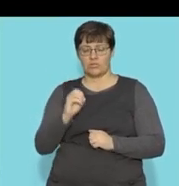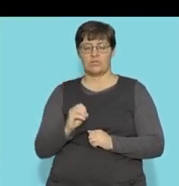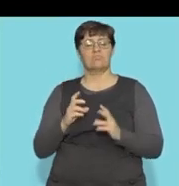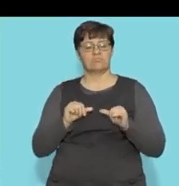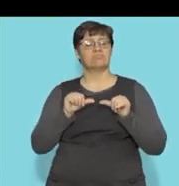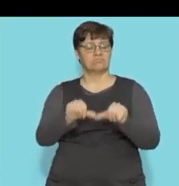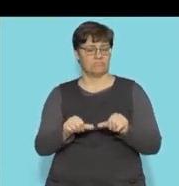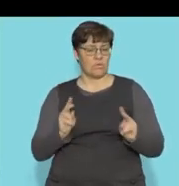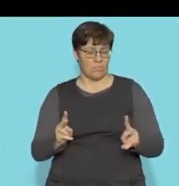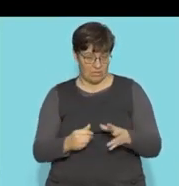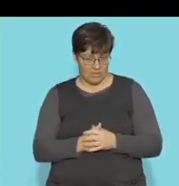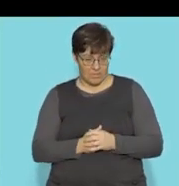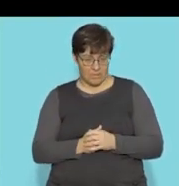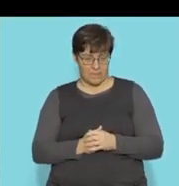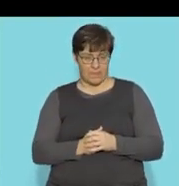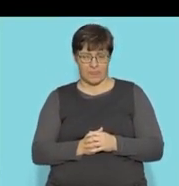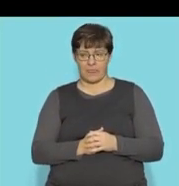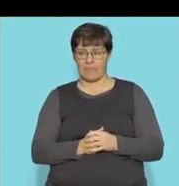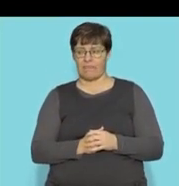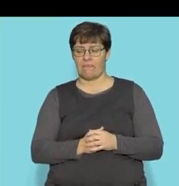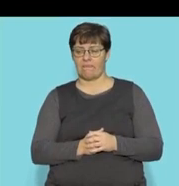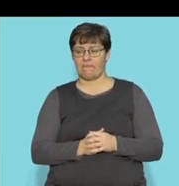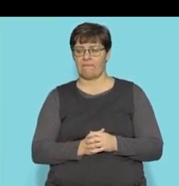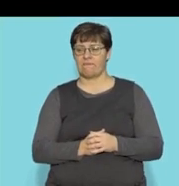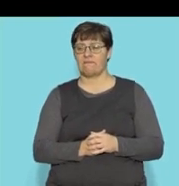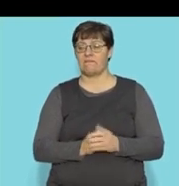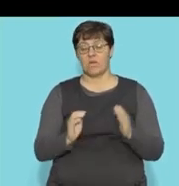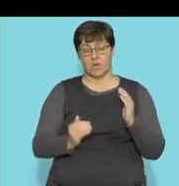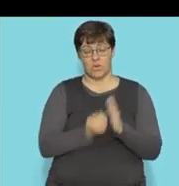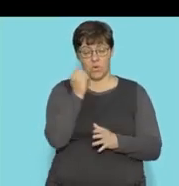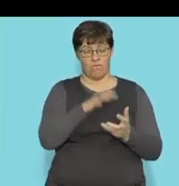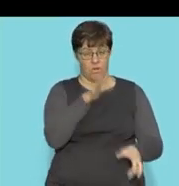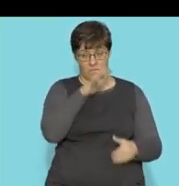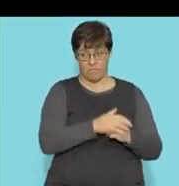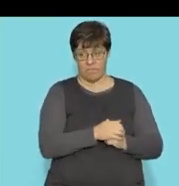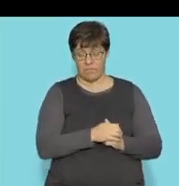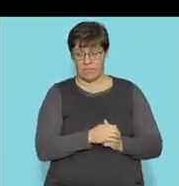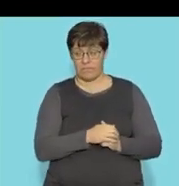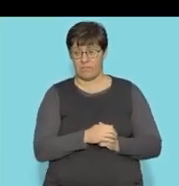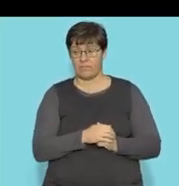original length times breadth times height. So for my new volume,